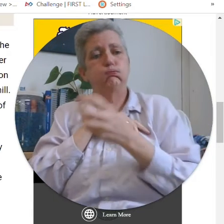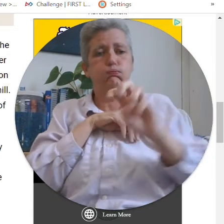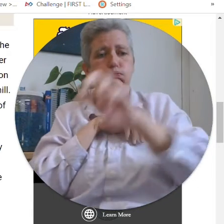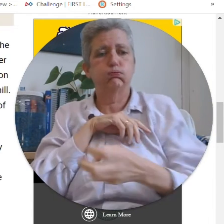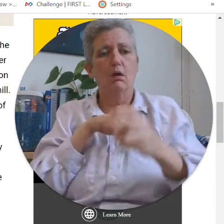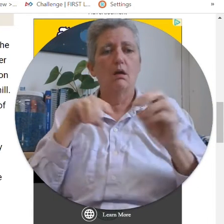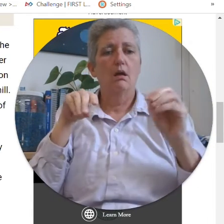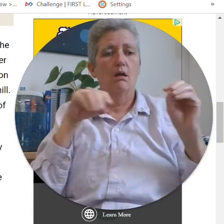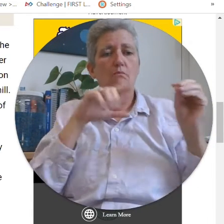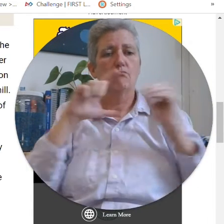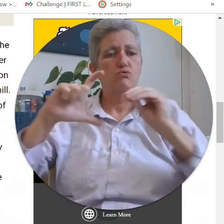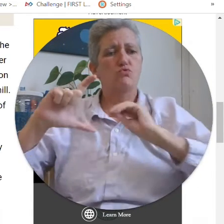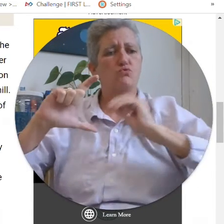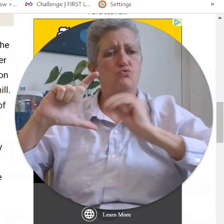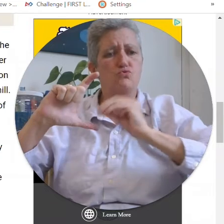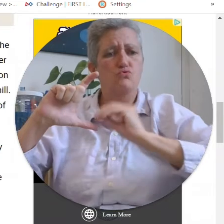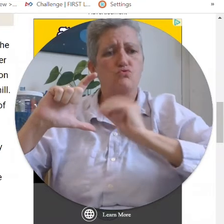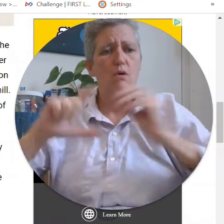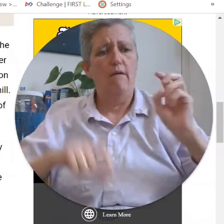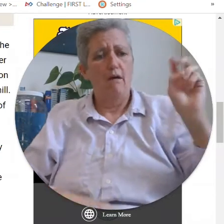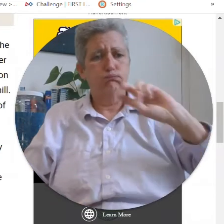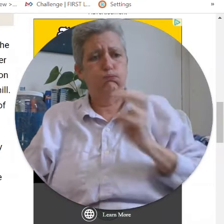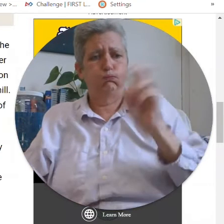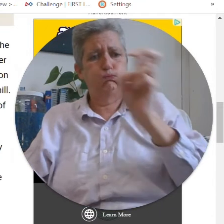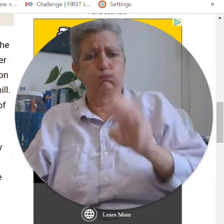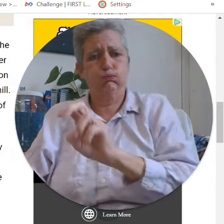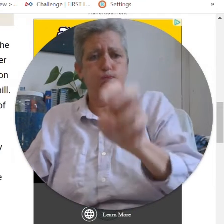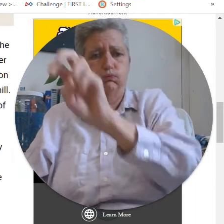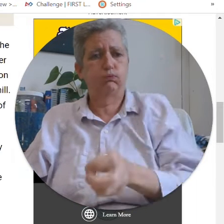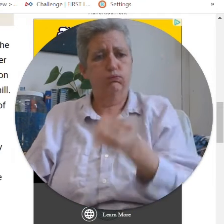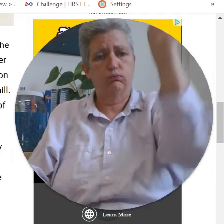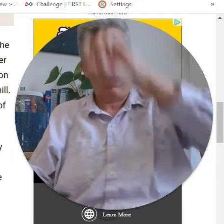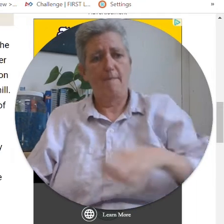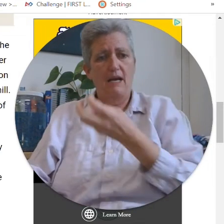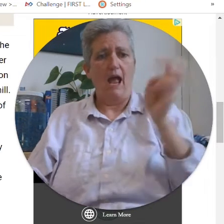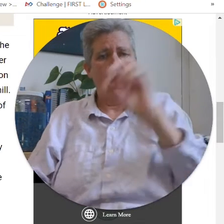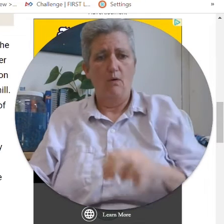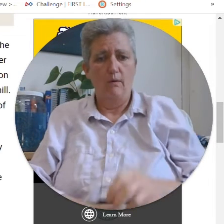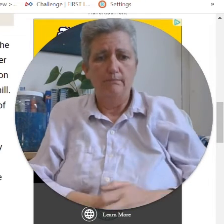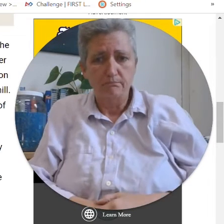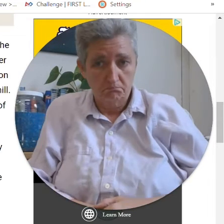that potential energy is converted to kinetic energy.